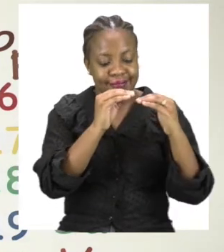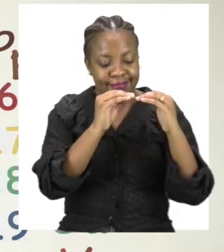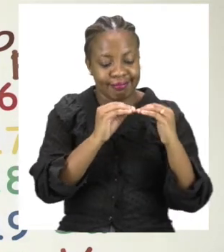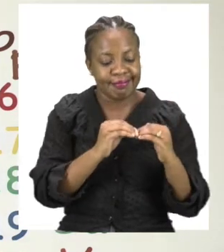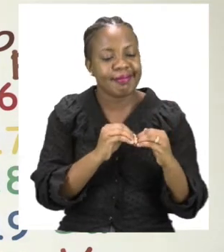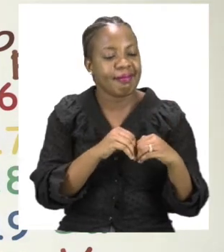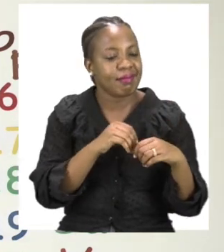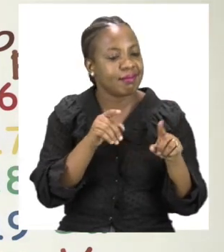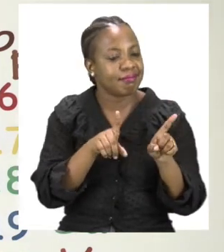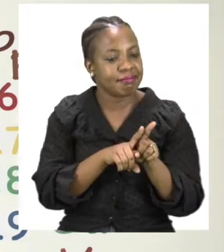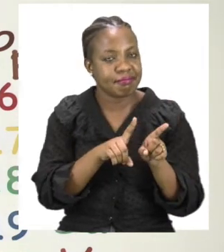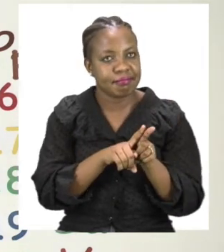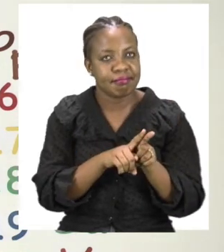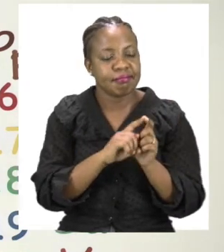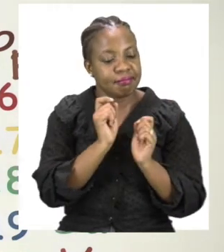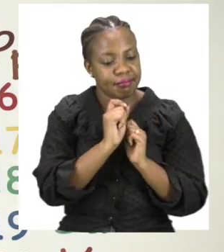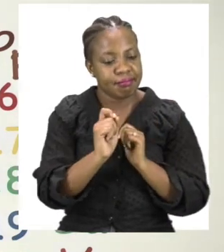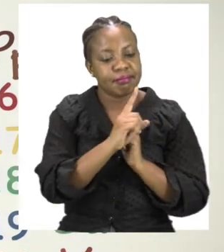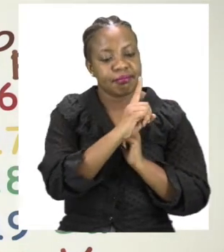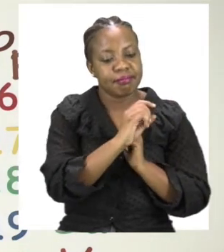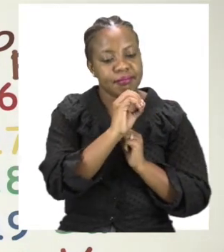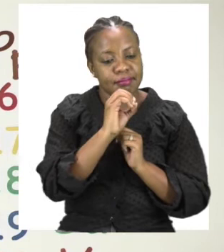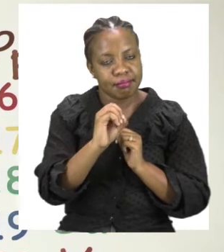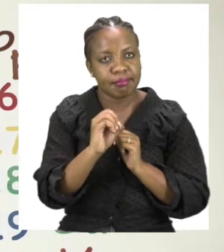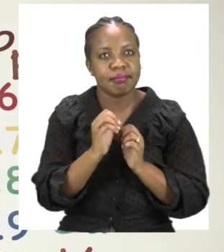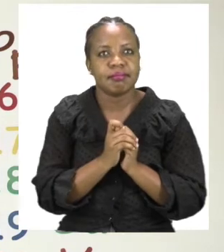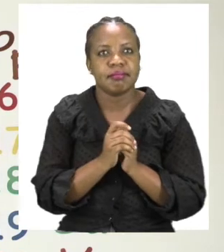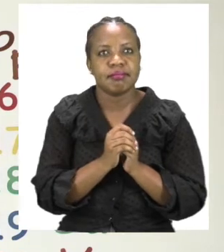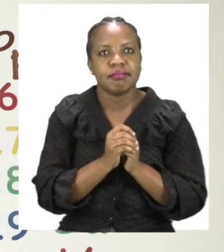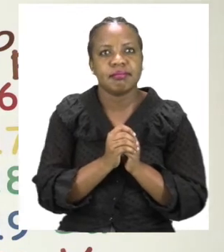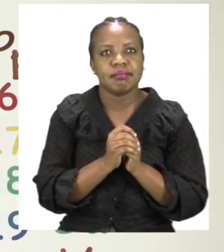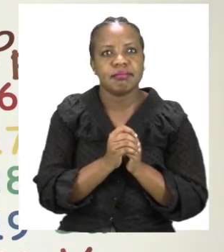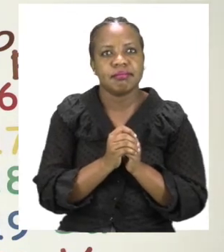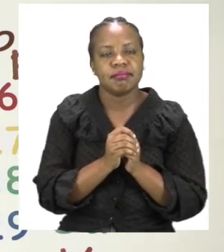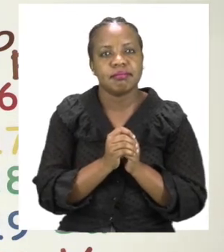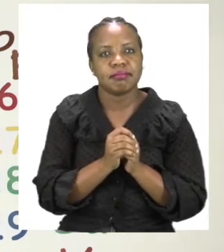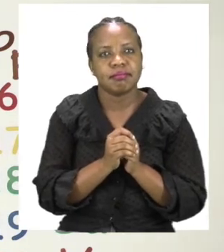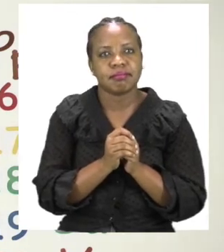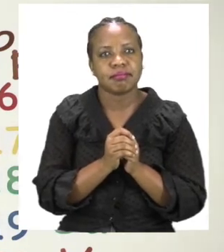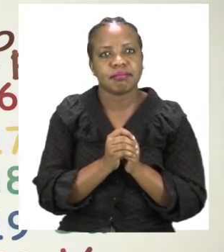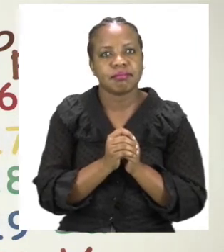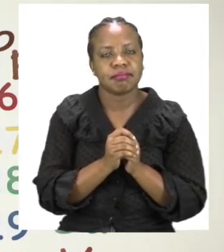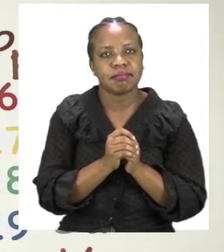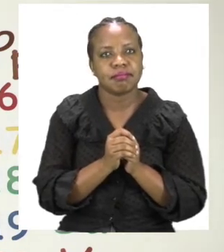down. So we have our 100 here, and it's coming down the way it